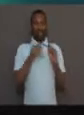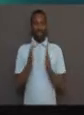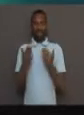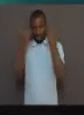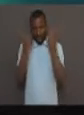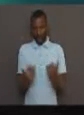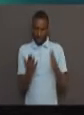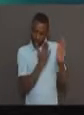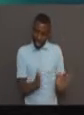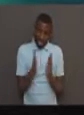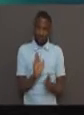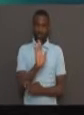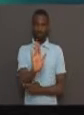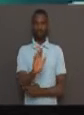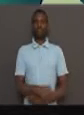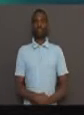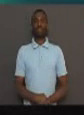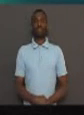Students, let's get ready.